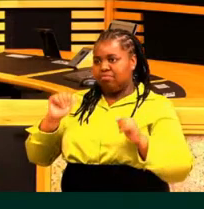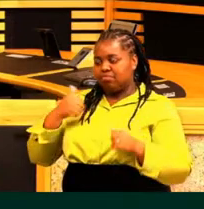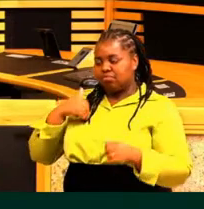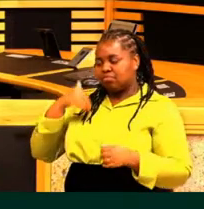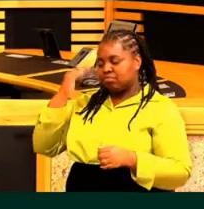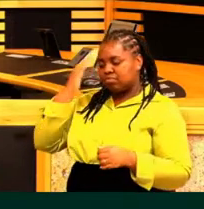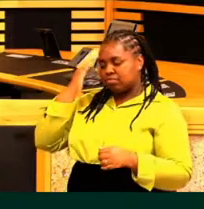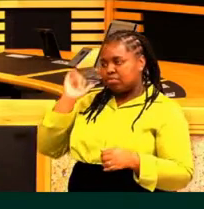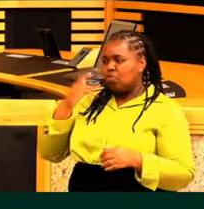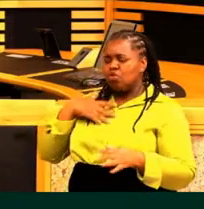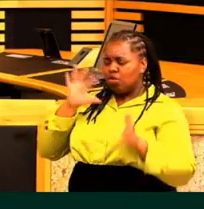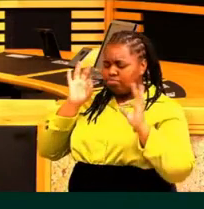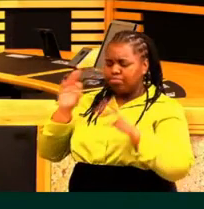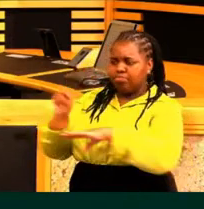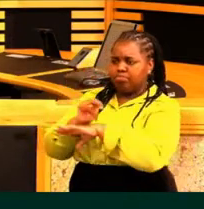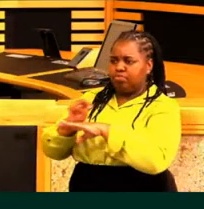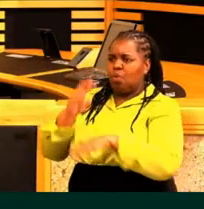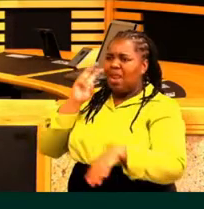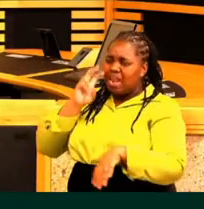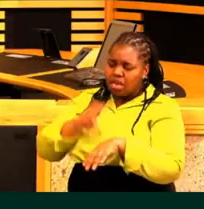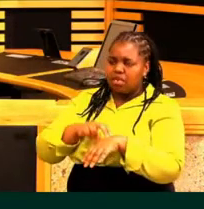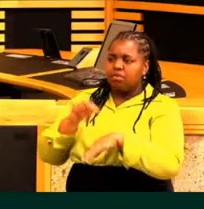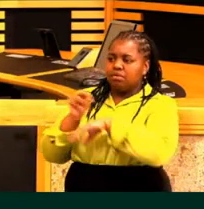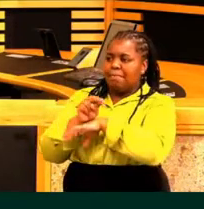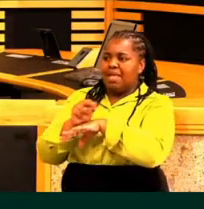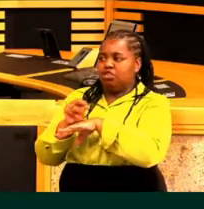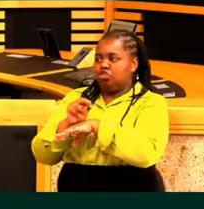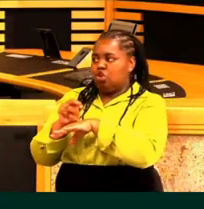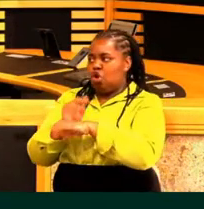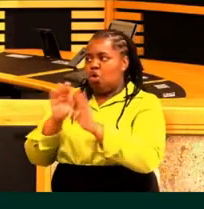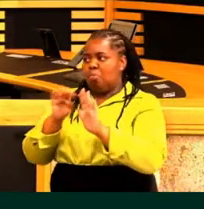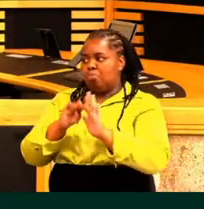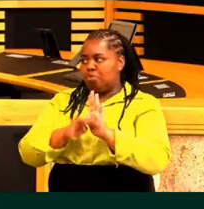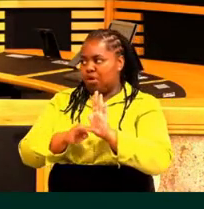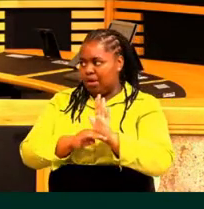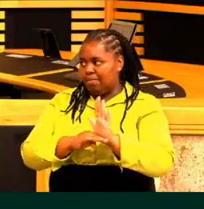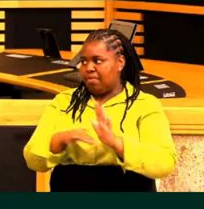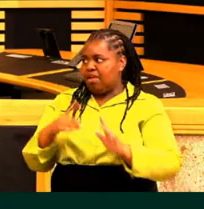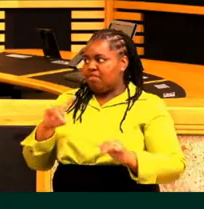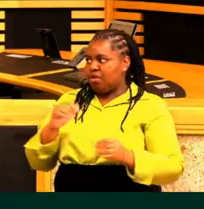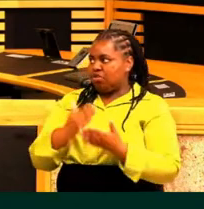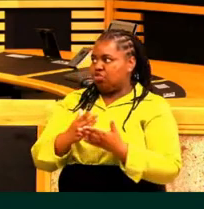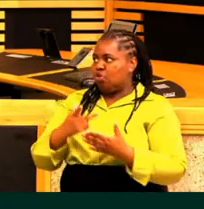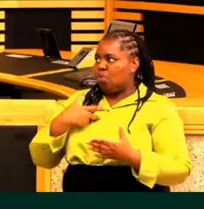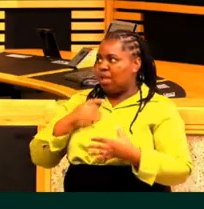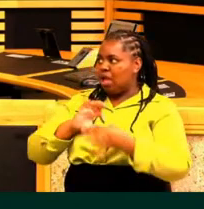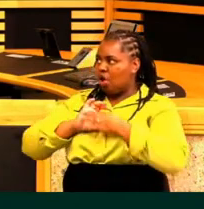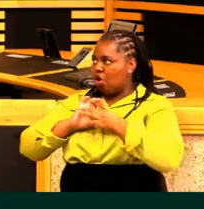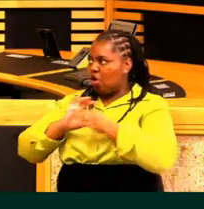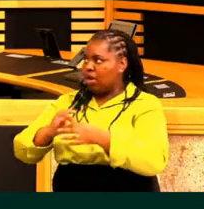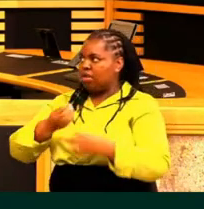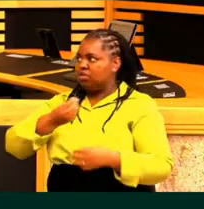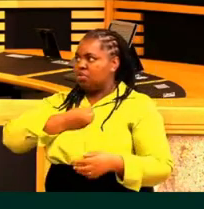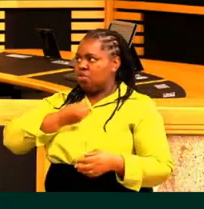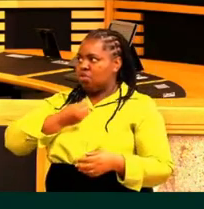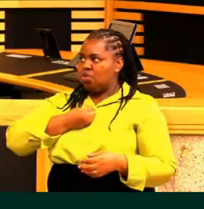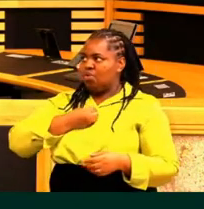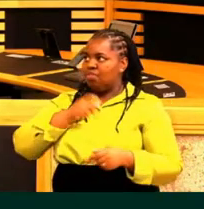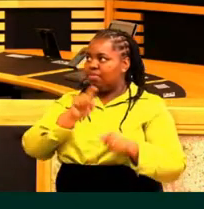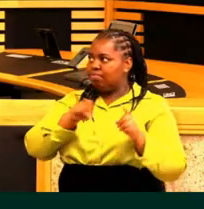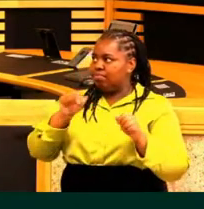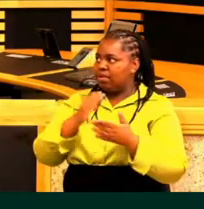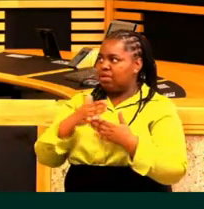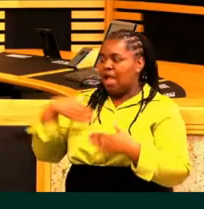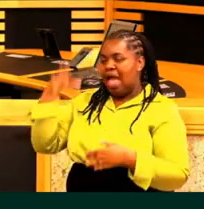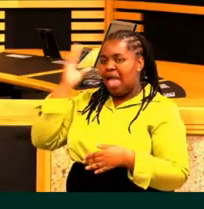not well mentored so we need mentorship mentorship program programs to connect young people with the experienced people